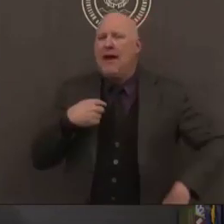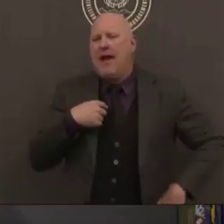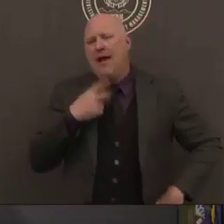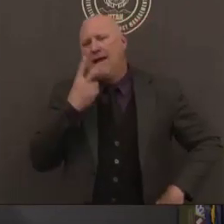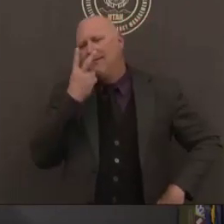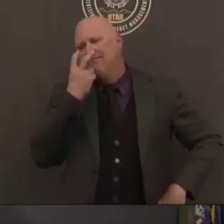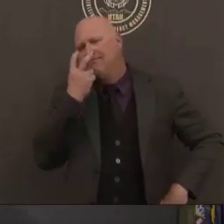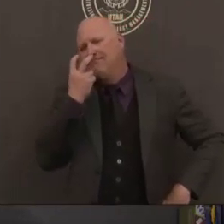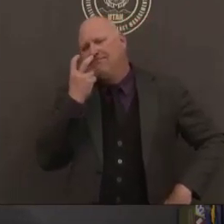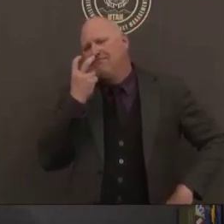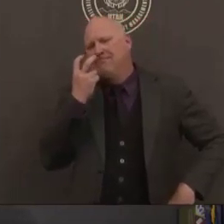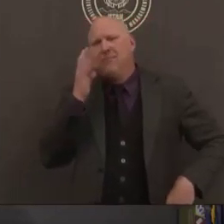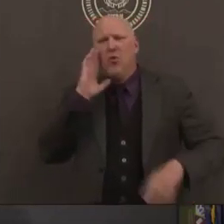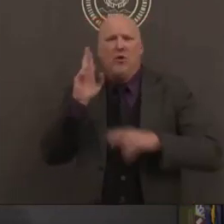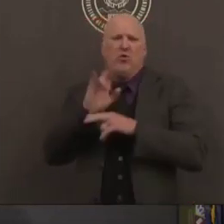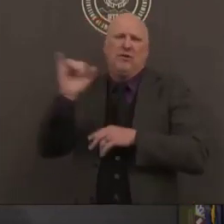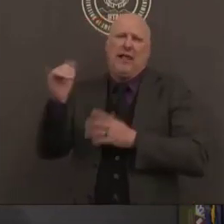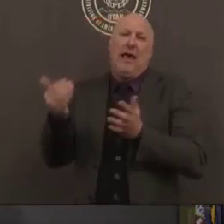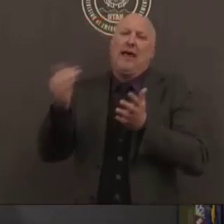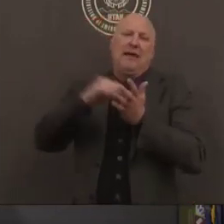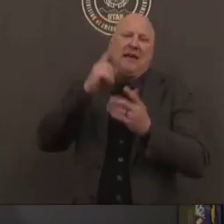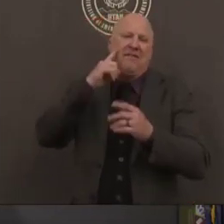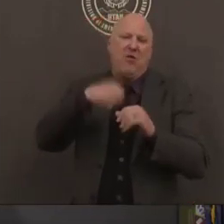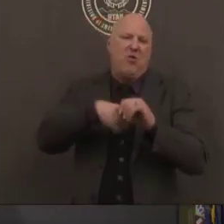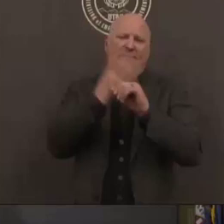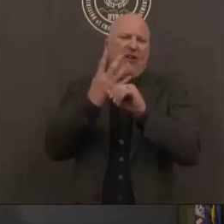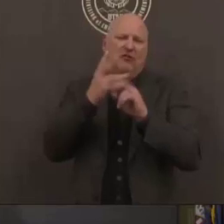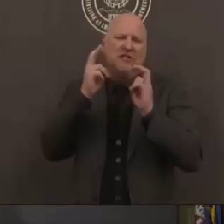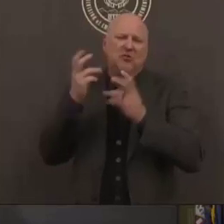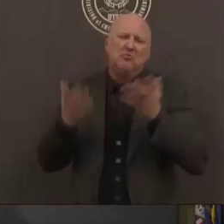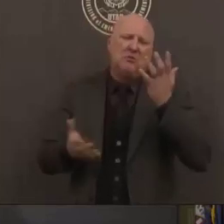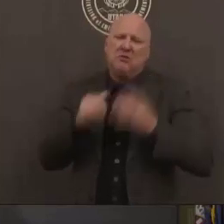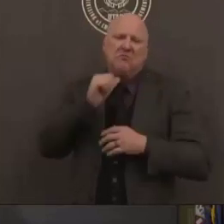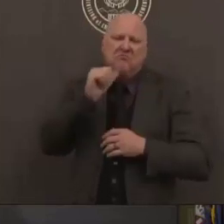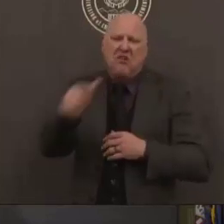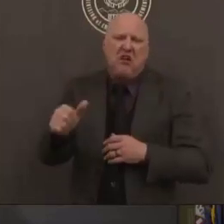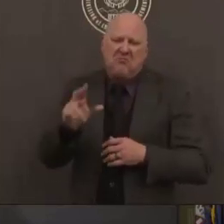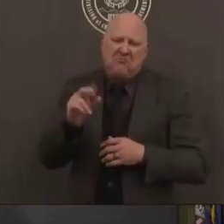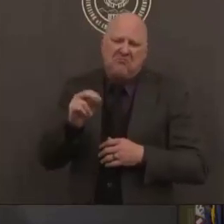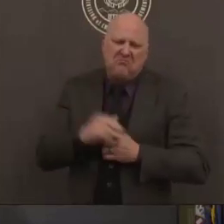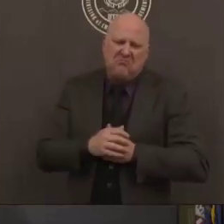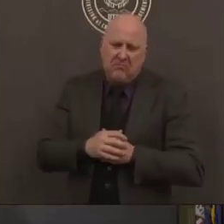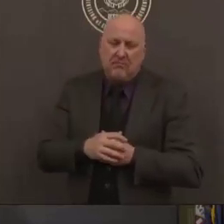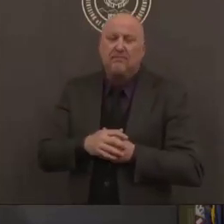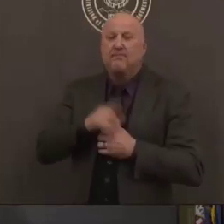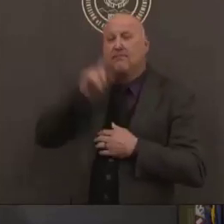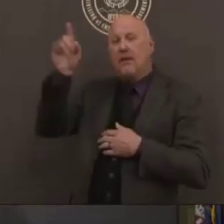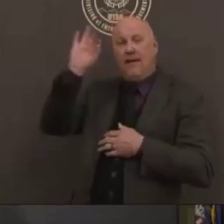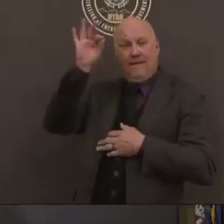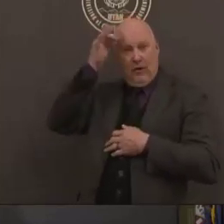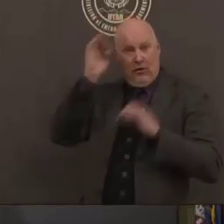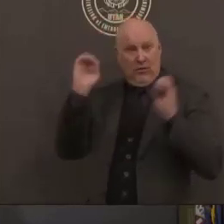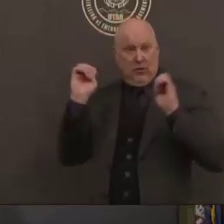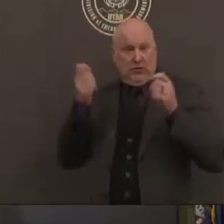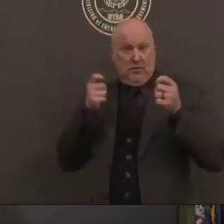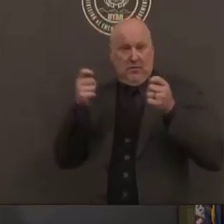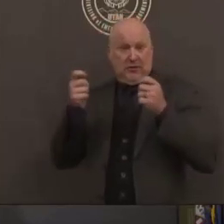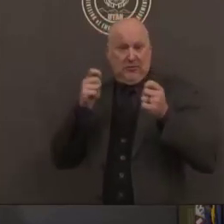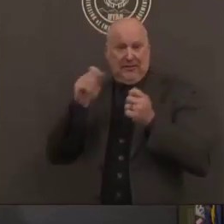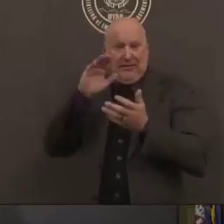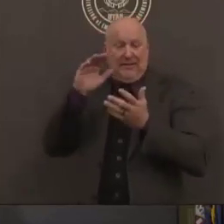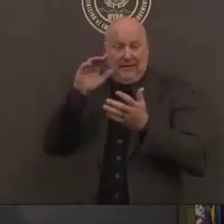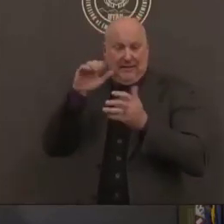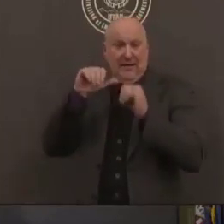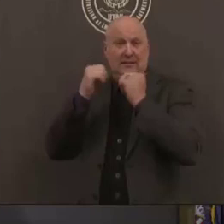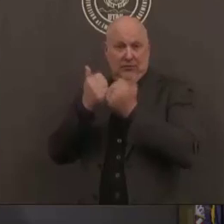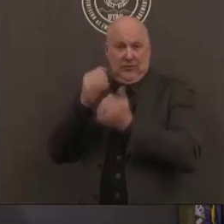our state lines. FEMA has given us guidance that says that the wireless emergency alert is appropriate to be